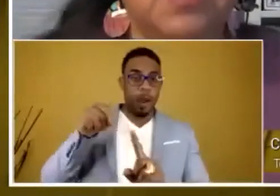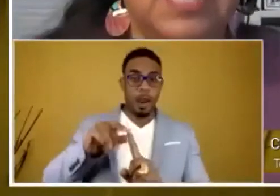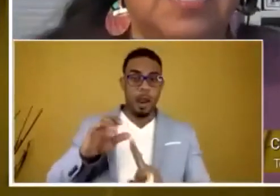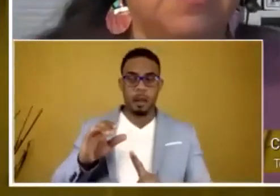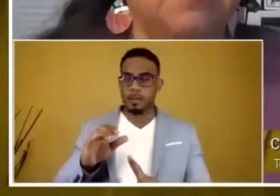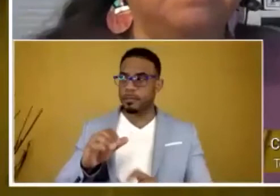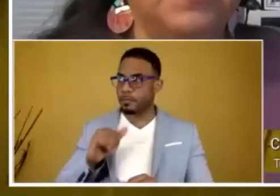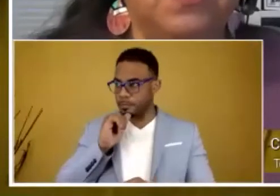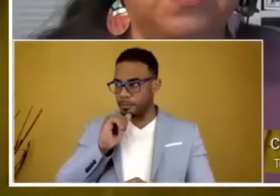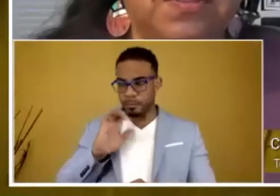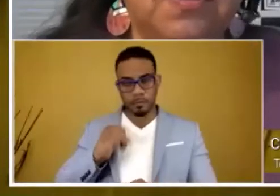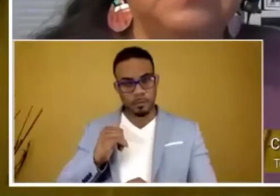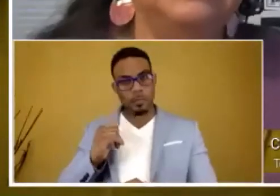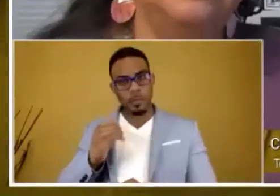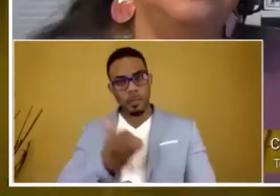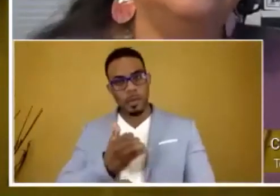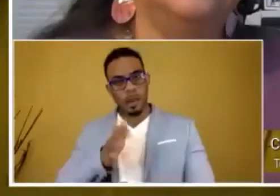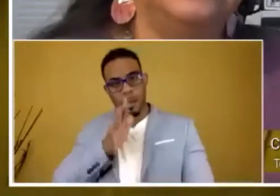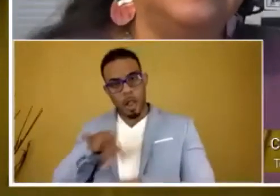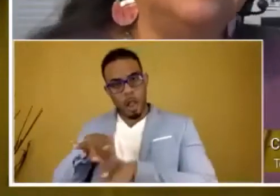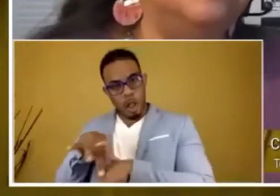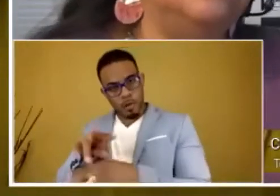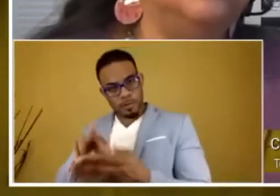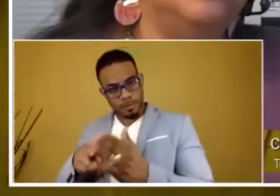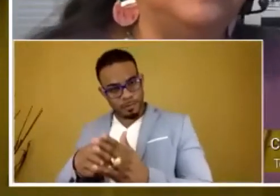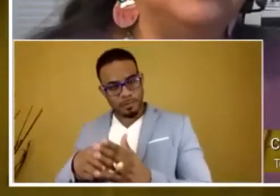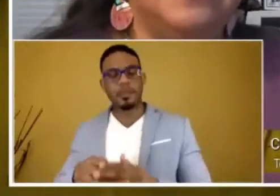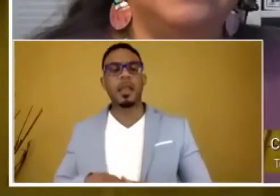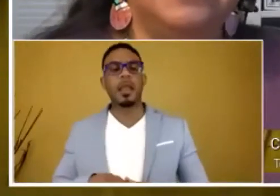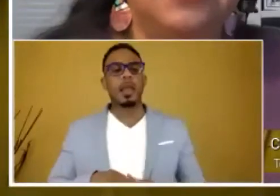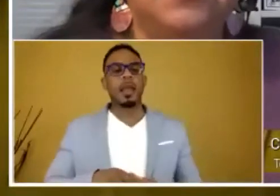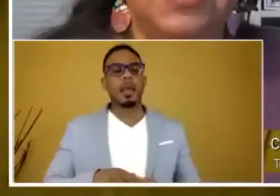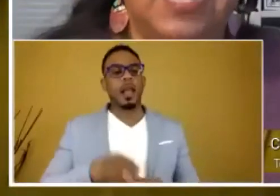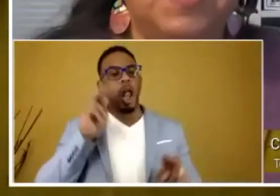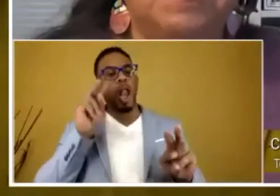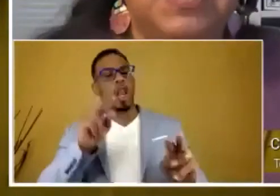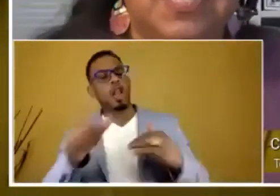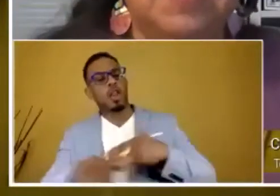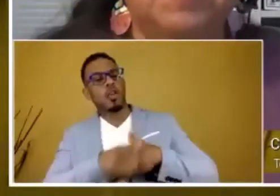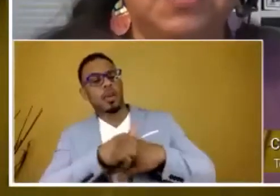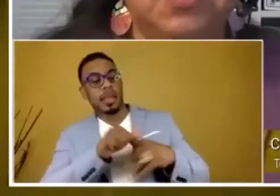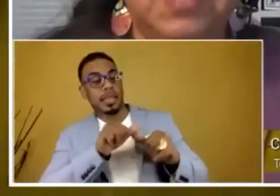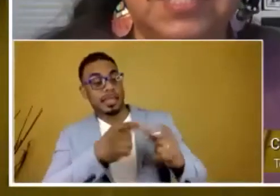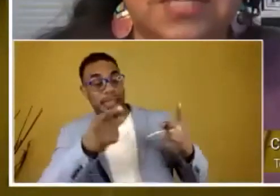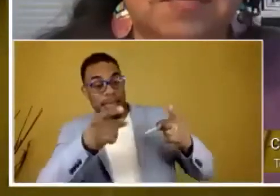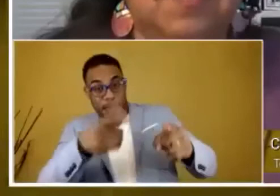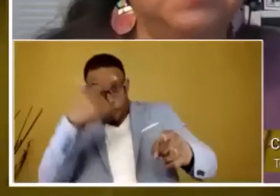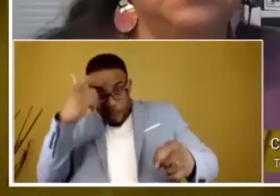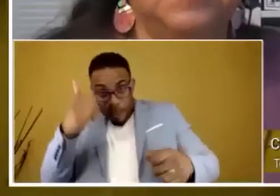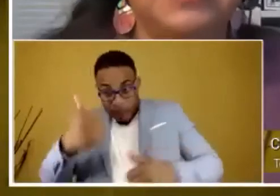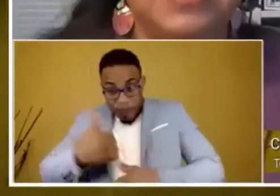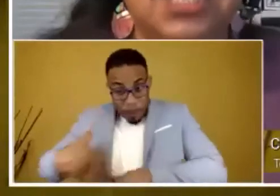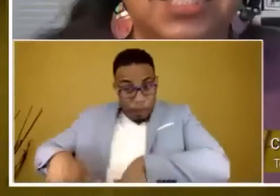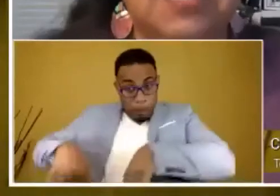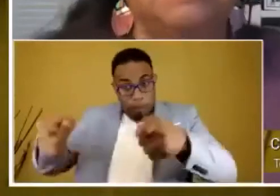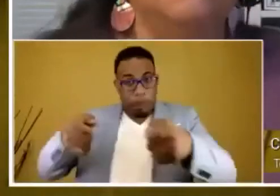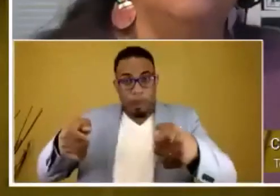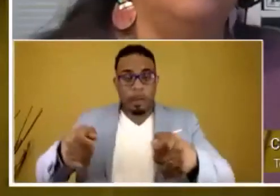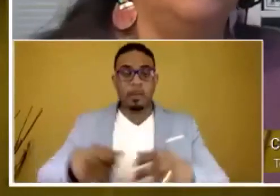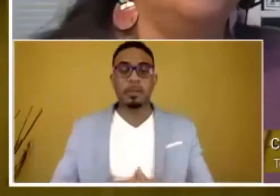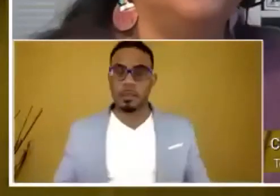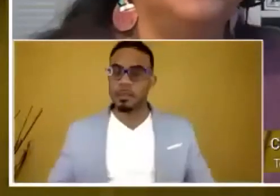Na'ochokuyo, our Mother Earth, and looking at the threats that continue to happen because of